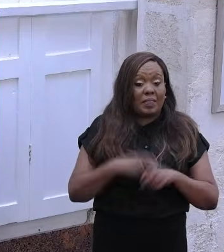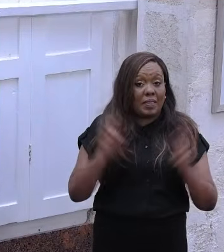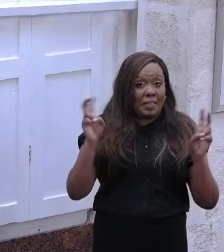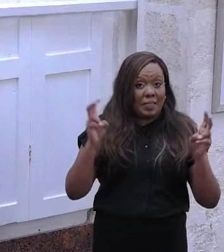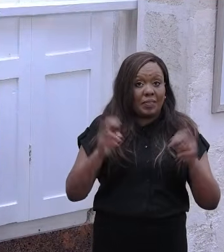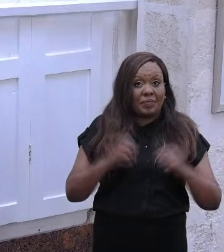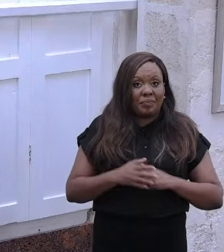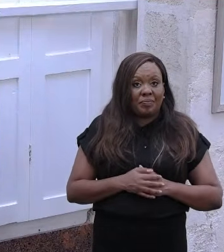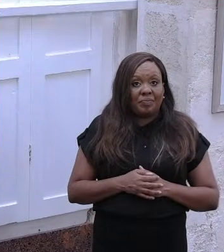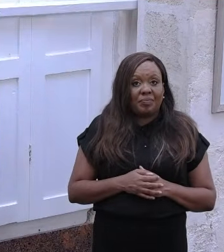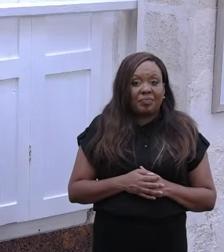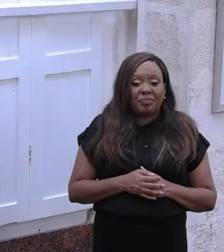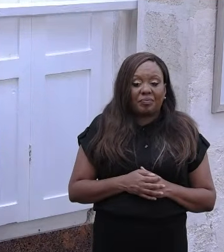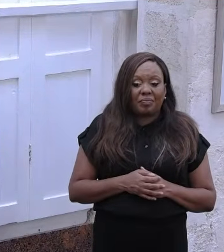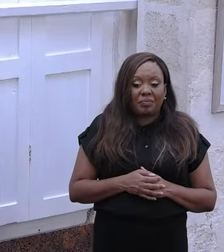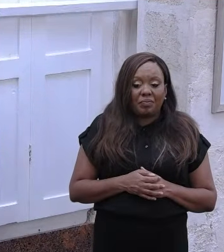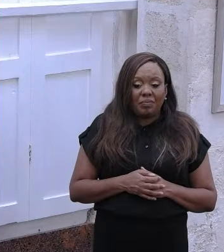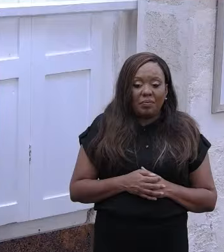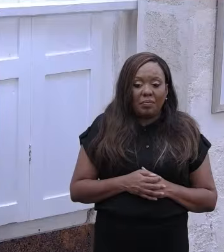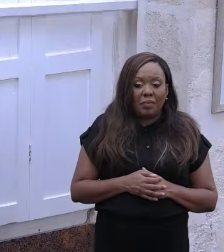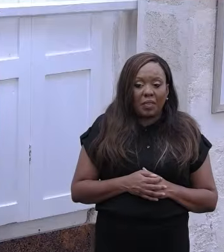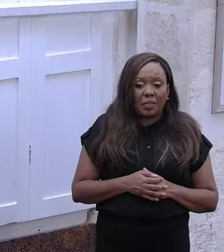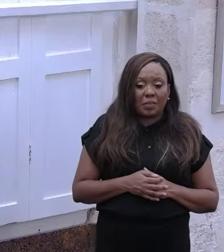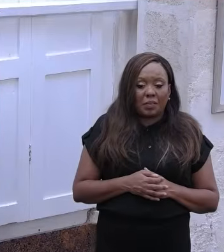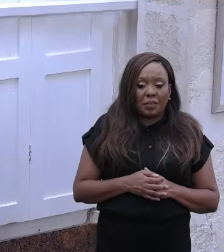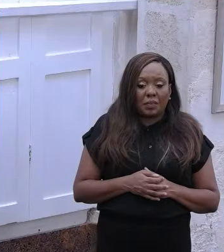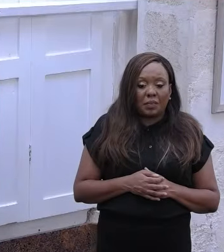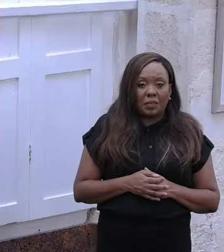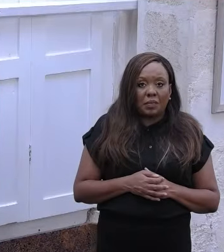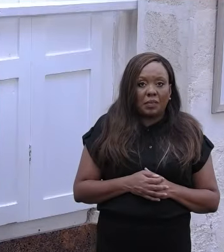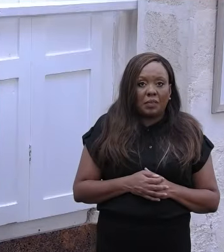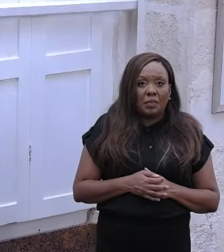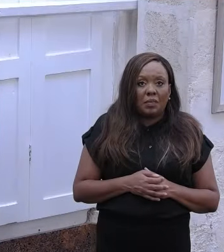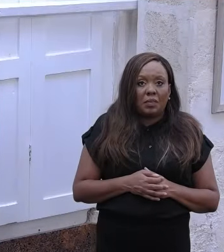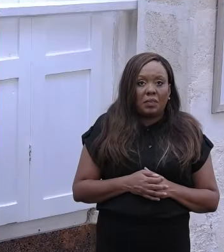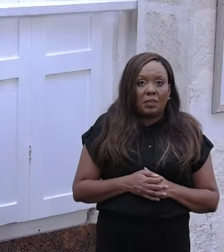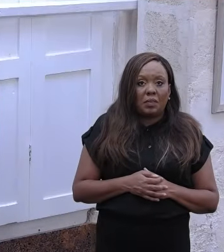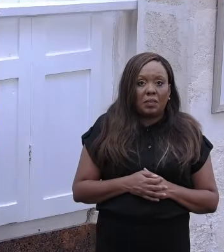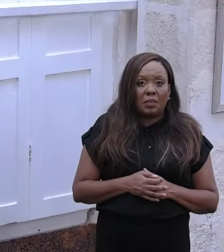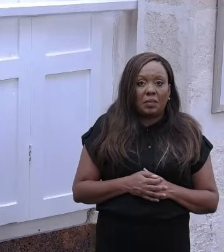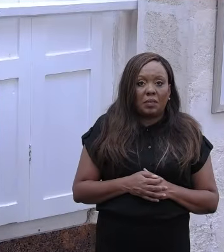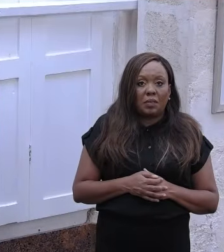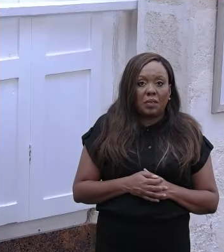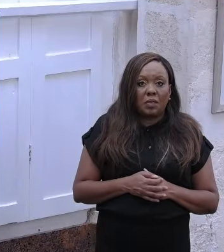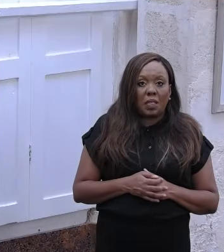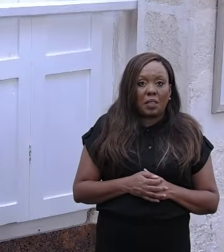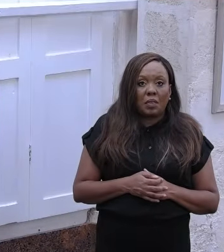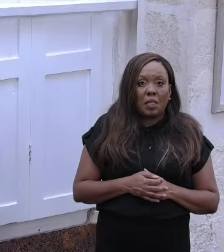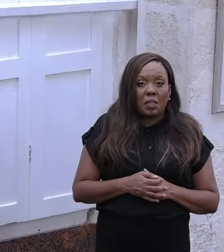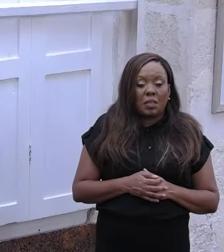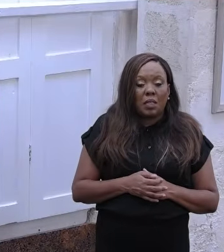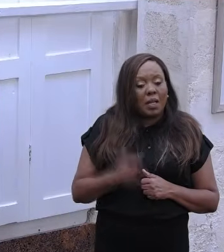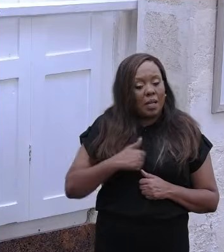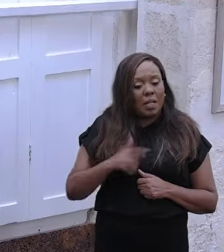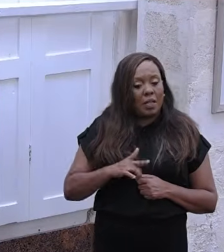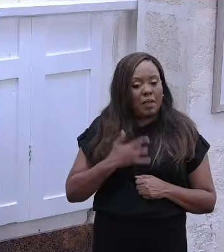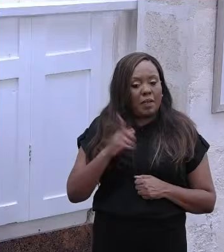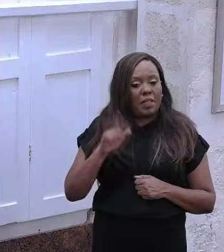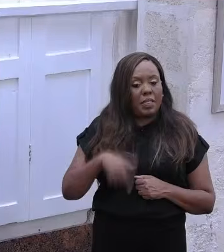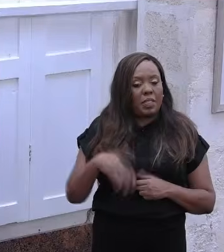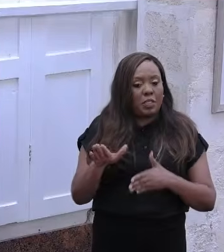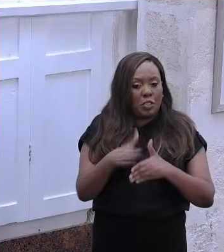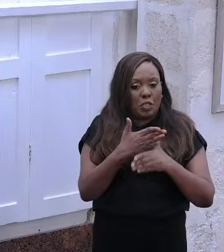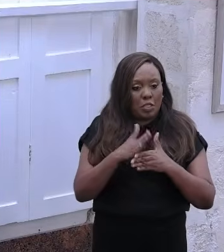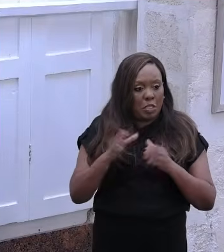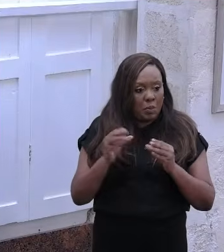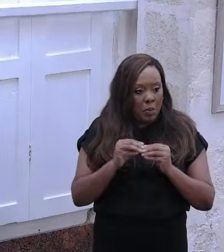I think one of the things we have to do a lot better as a government is to share more, explain more,